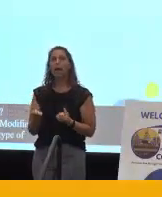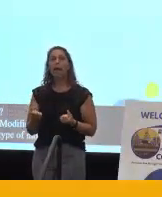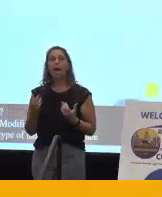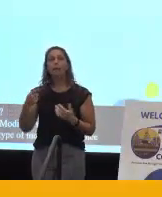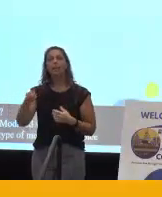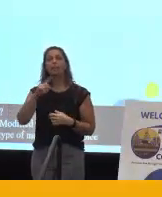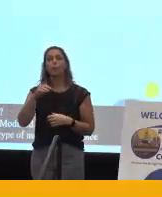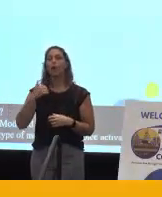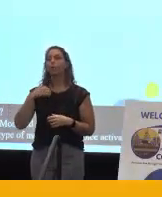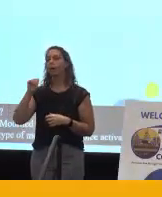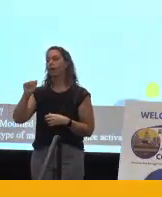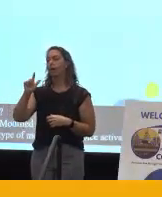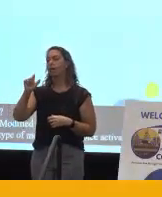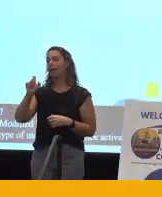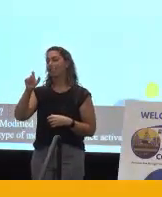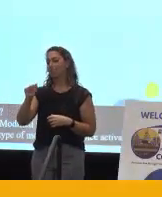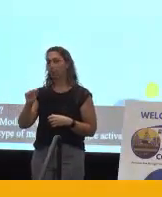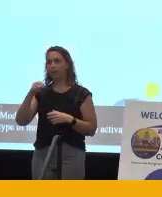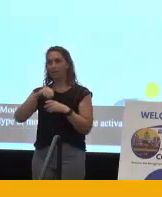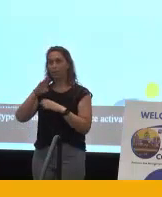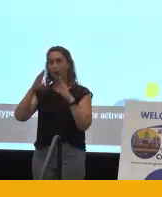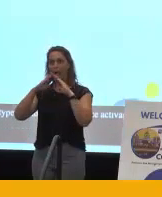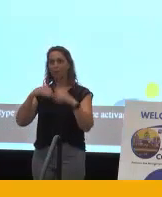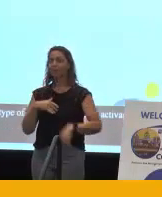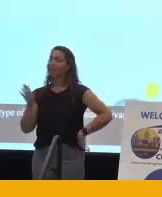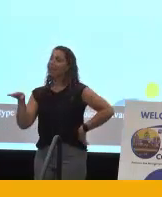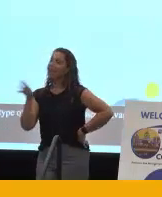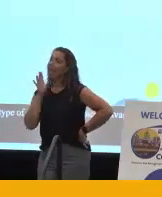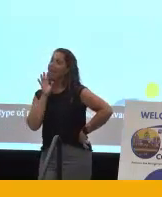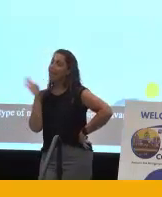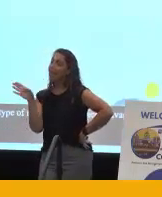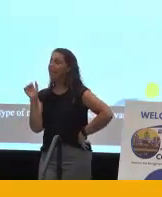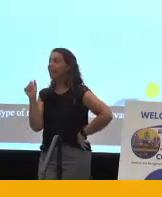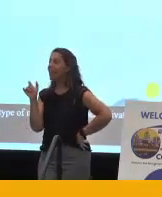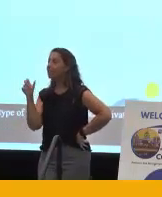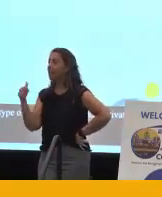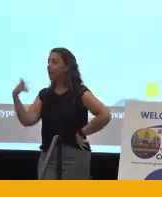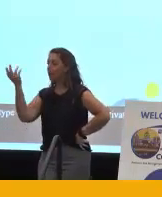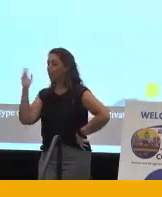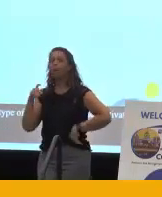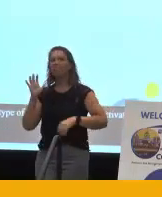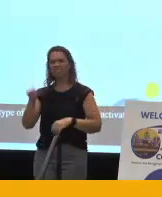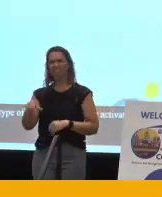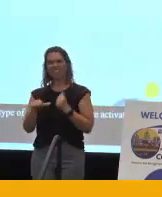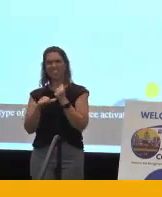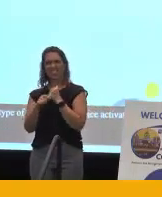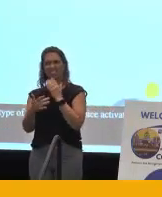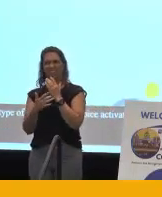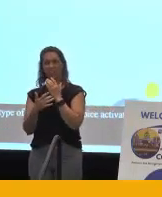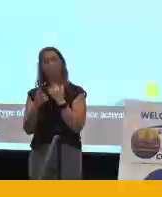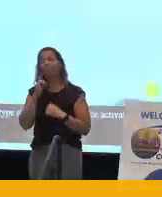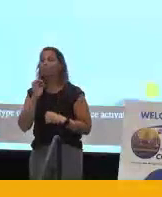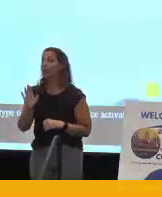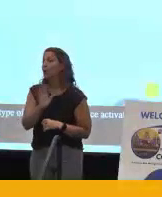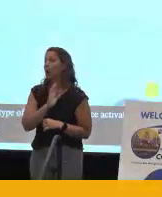Alexa in your house? Yeah, you're using assistive technology, but you're using it for your own convenience,